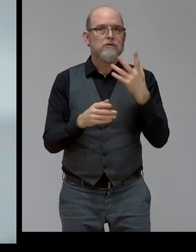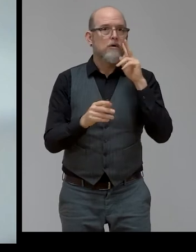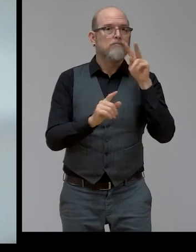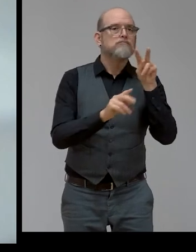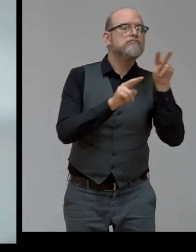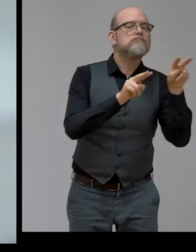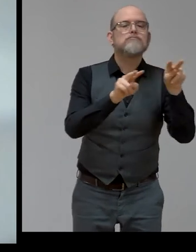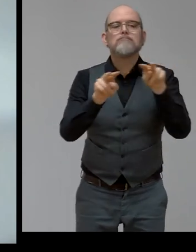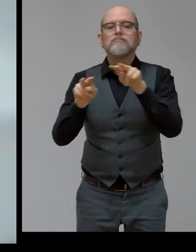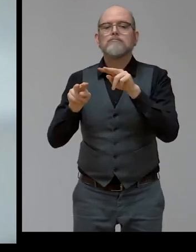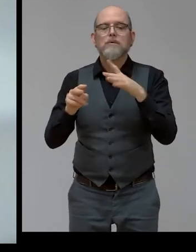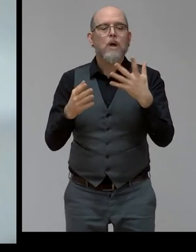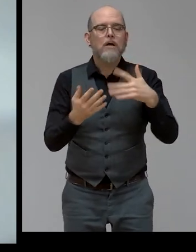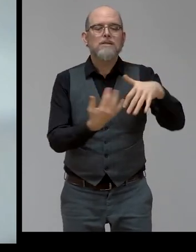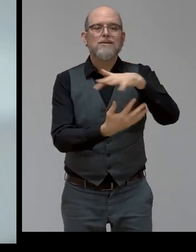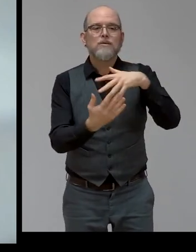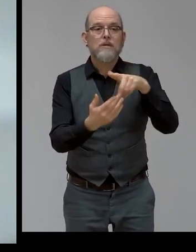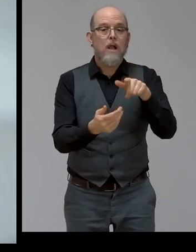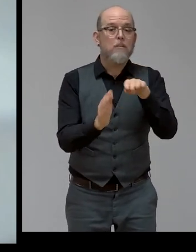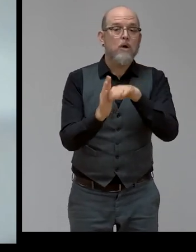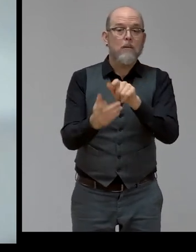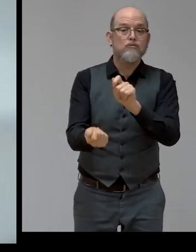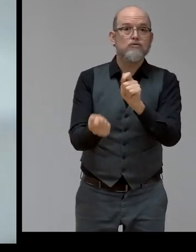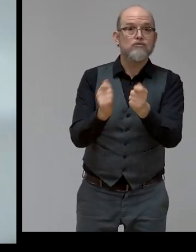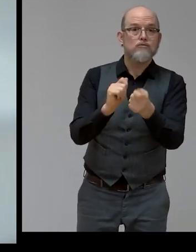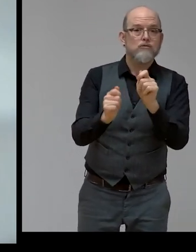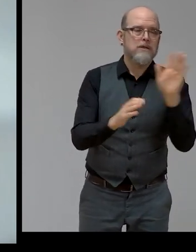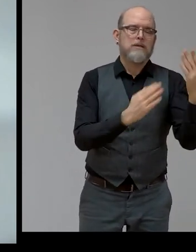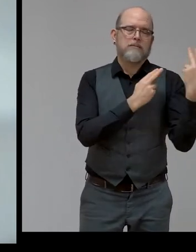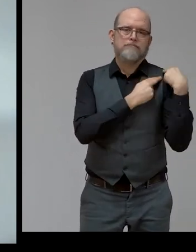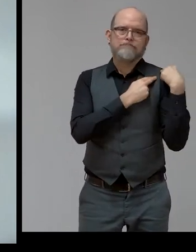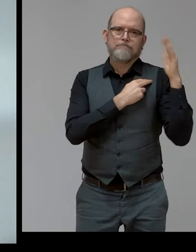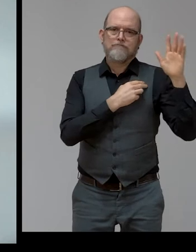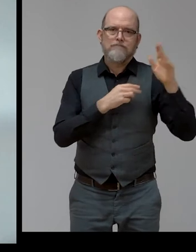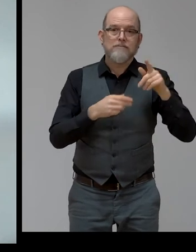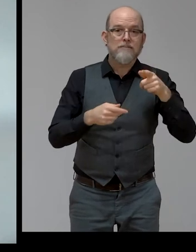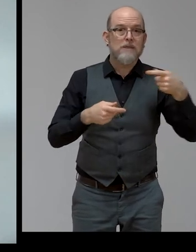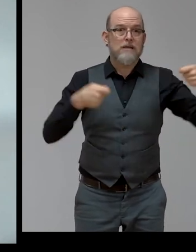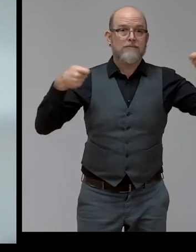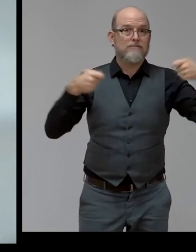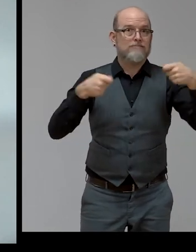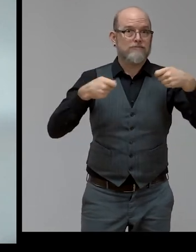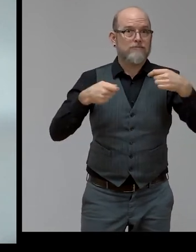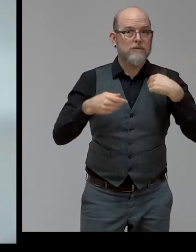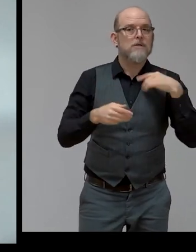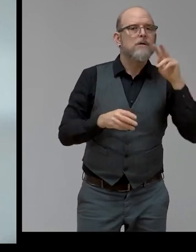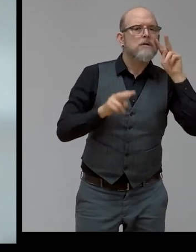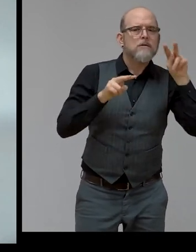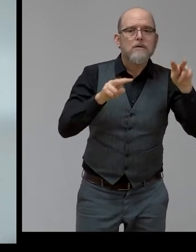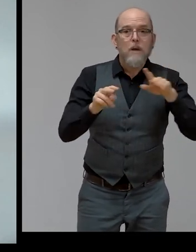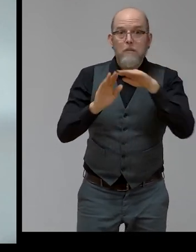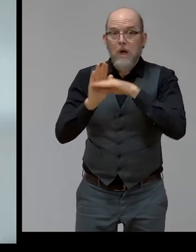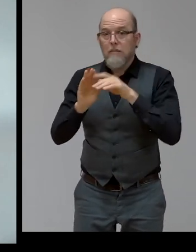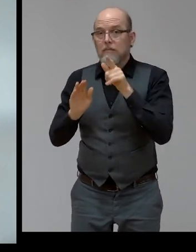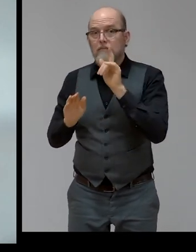of the foundations, especially the grants program aiming to promote access to equal opportunities for women,